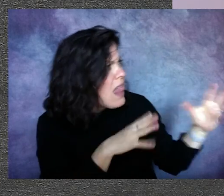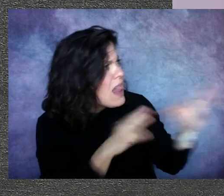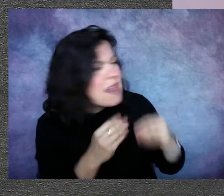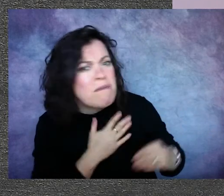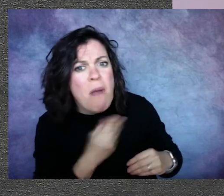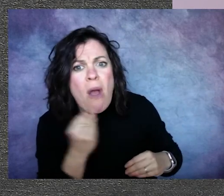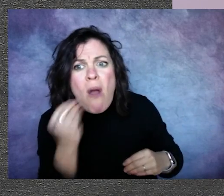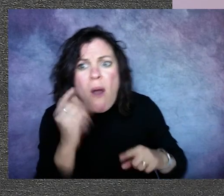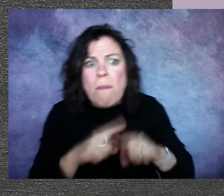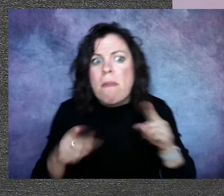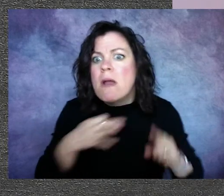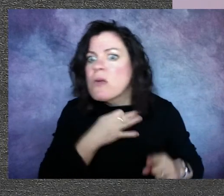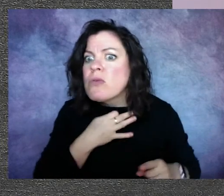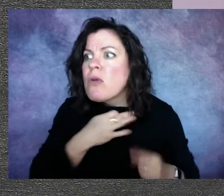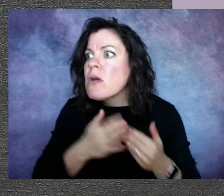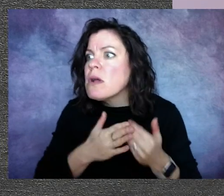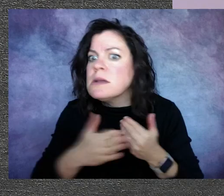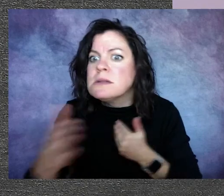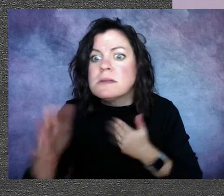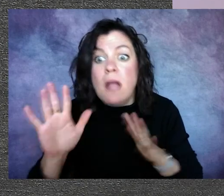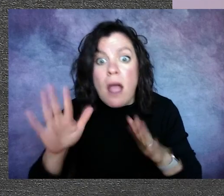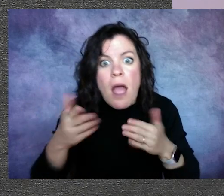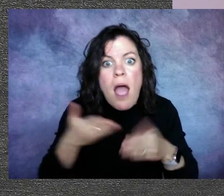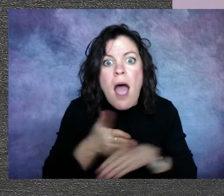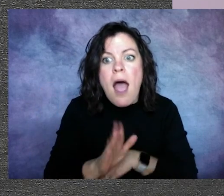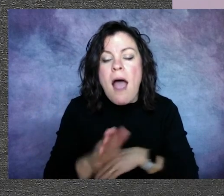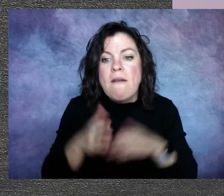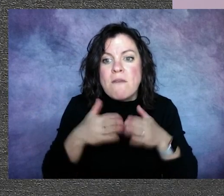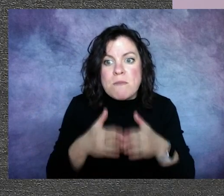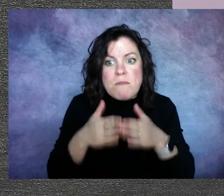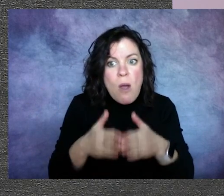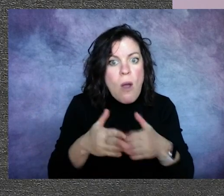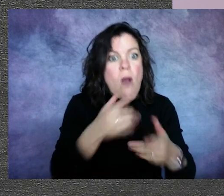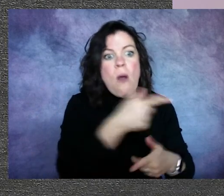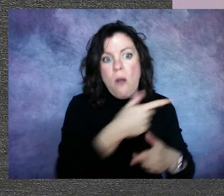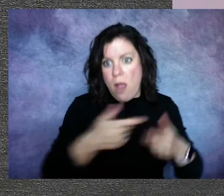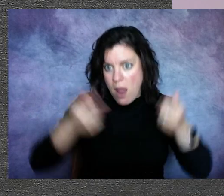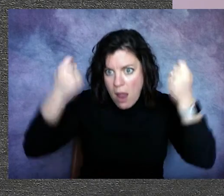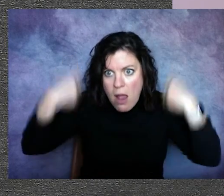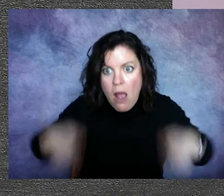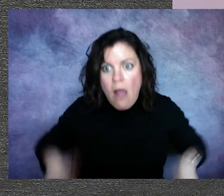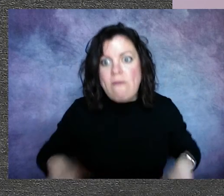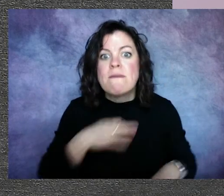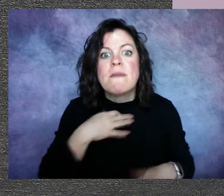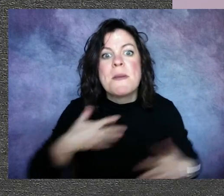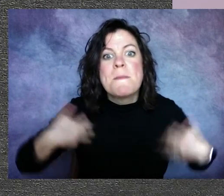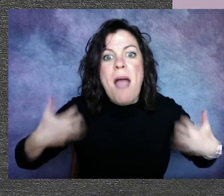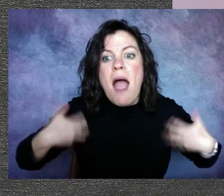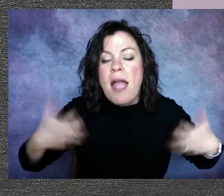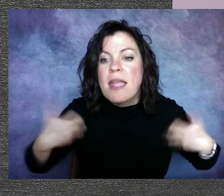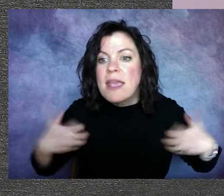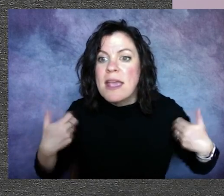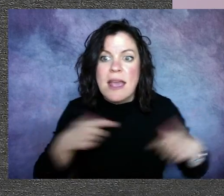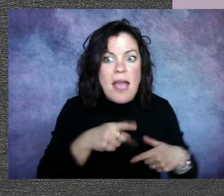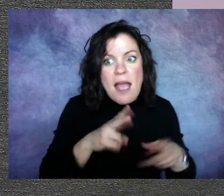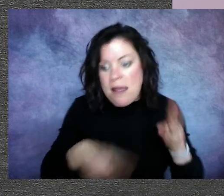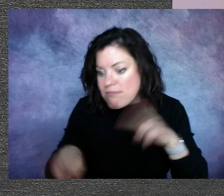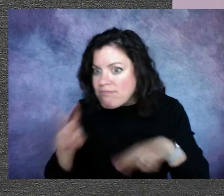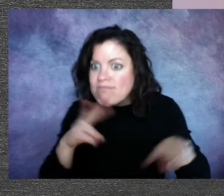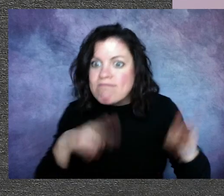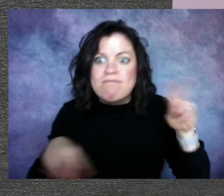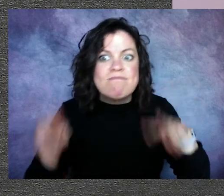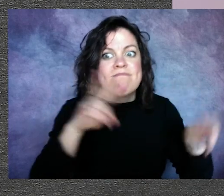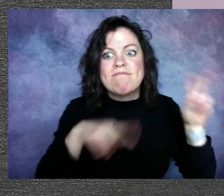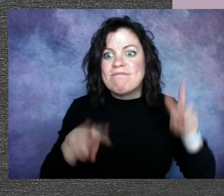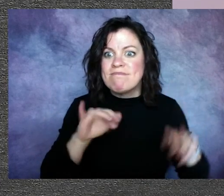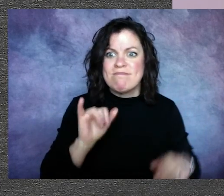On the big ship, things began to happen. The man took off the bag, and George sat on a little stool, and the man said, George, I'm going to take